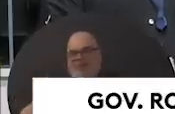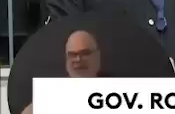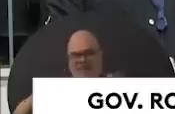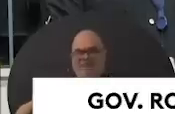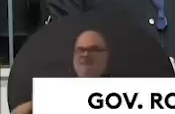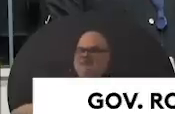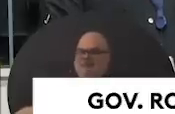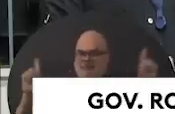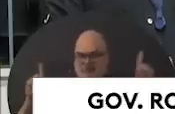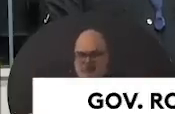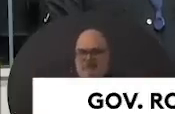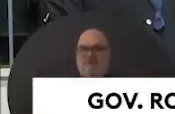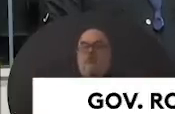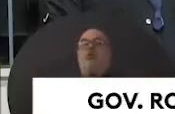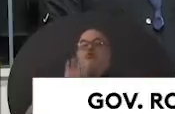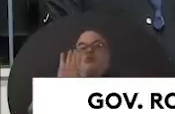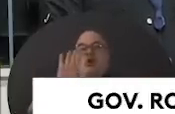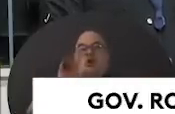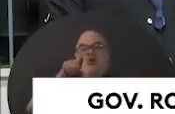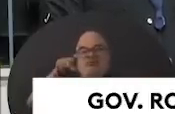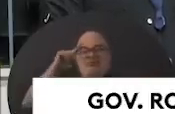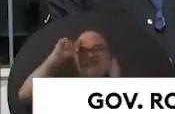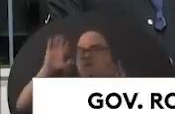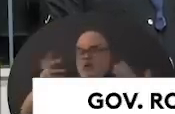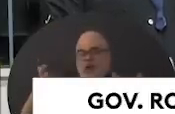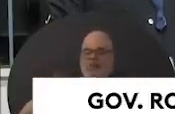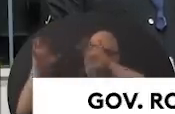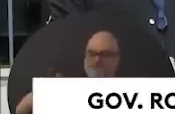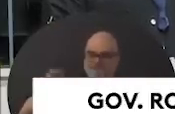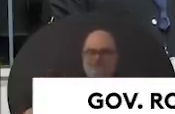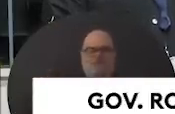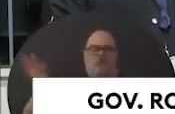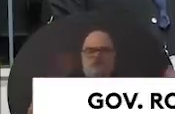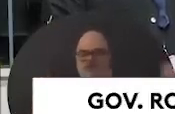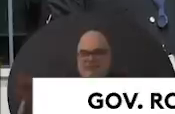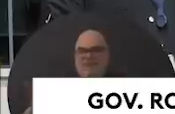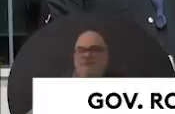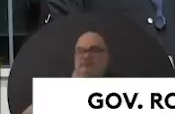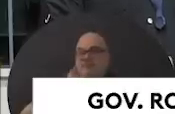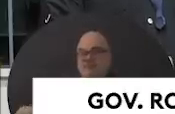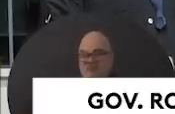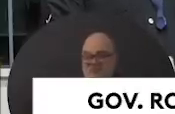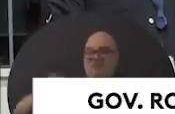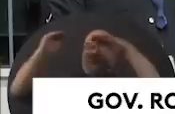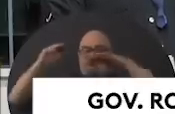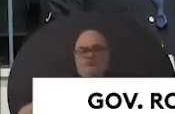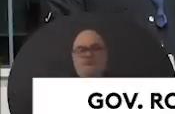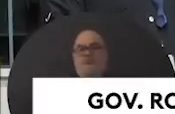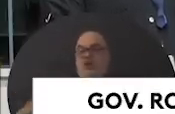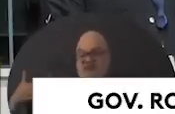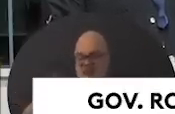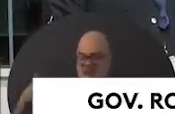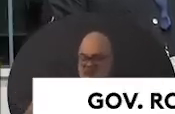are out there. So expect heavy rains, strong winds, flash flooding, storm surge, and even isolated